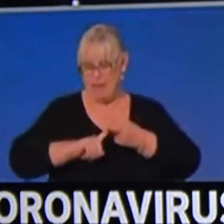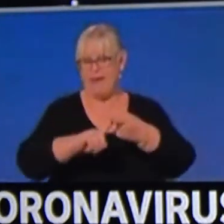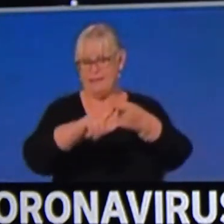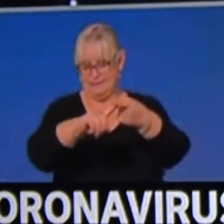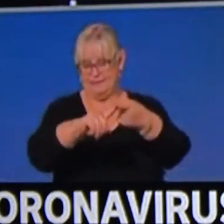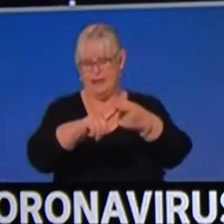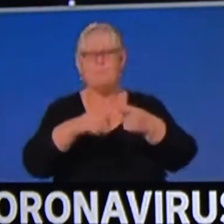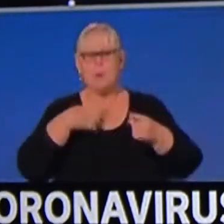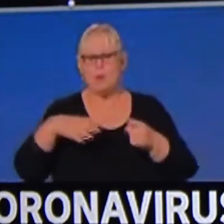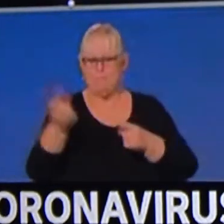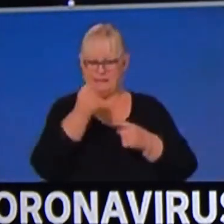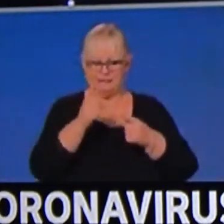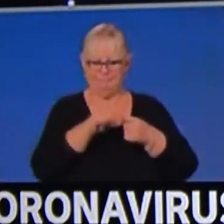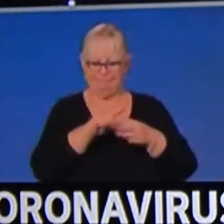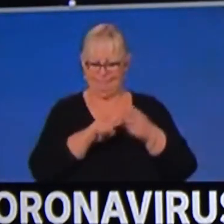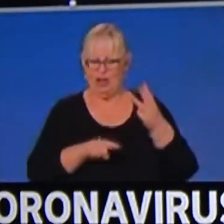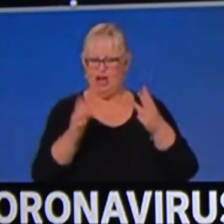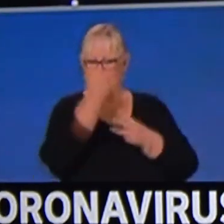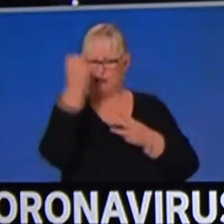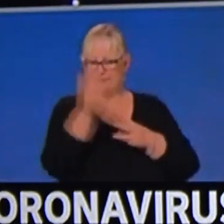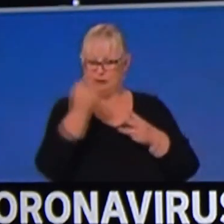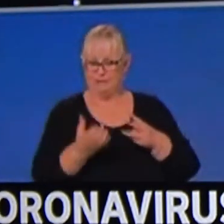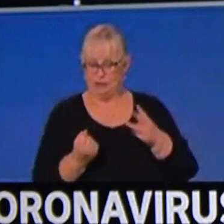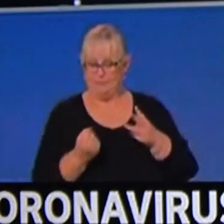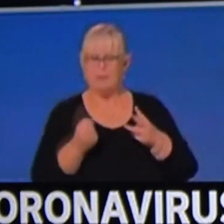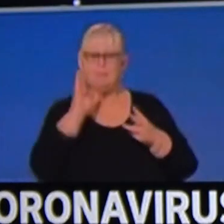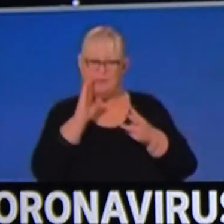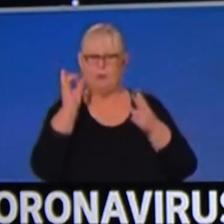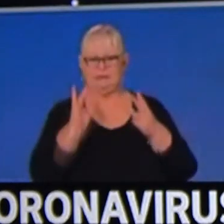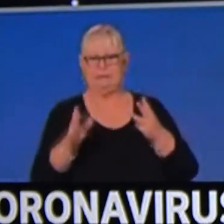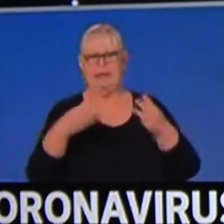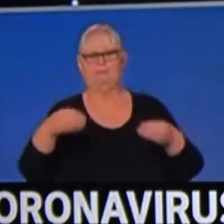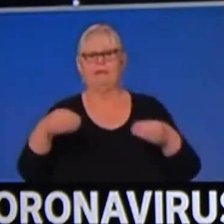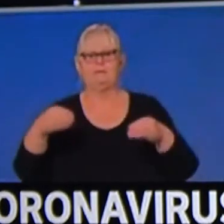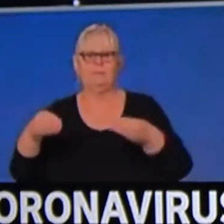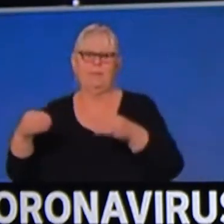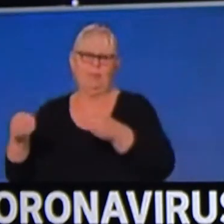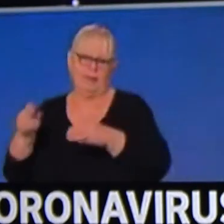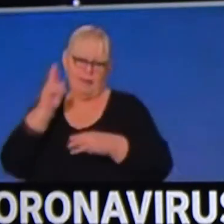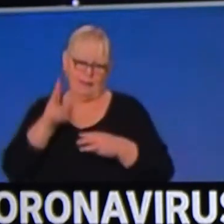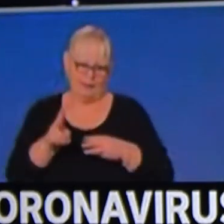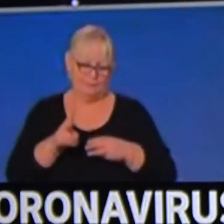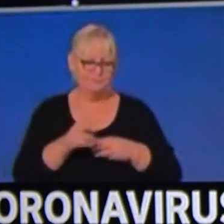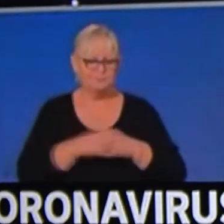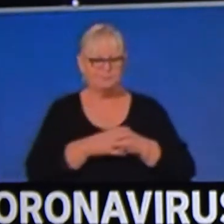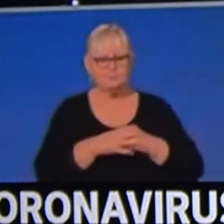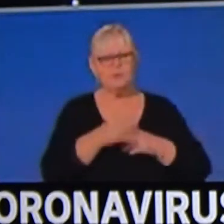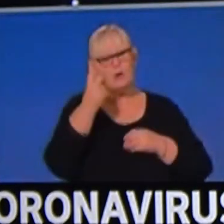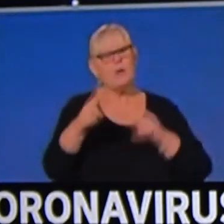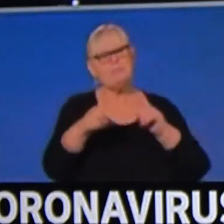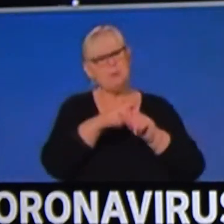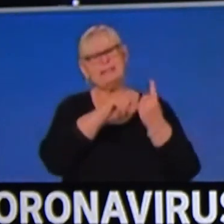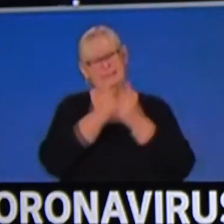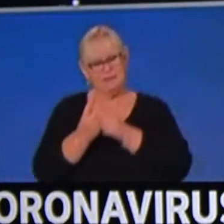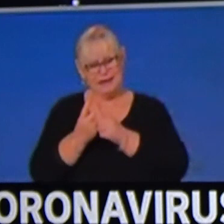achieve those three goals. And we will be reviewing that in the next 4 weeks. A positive thing to say is that we've